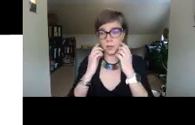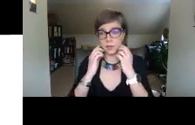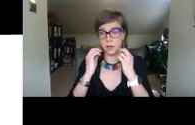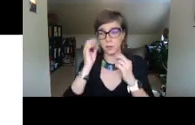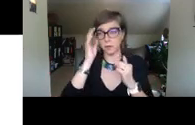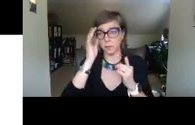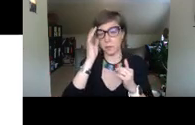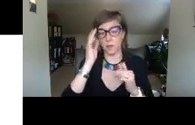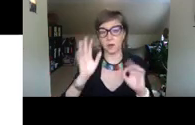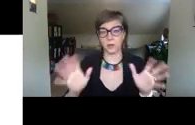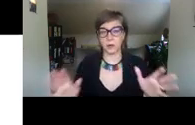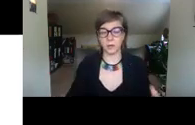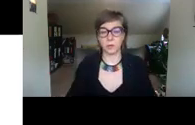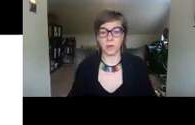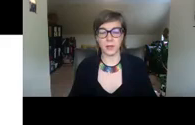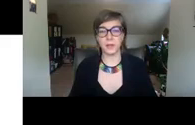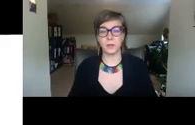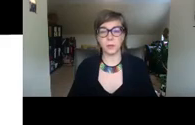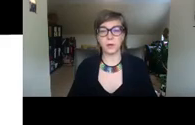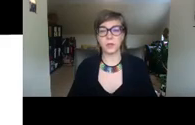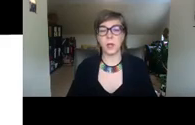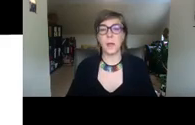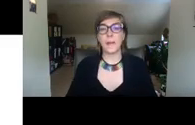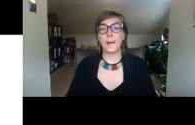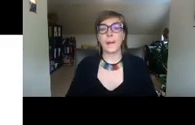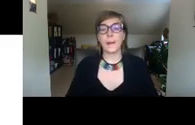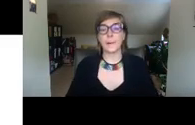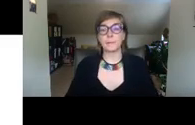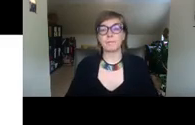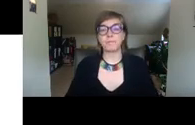question, I'm going to set it up a little bit better, sorry, for the ASL interpreters.